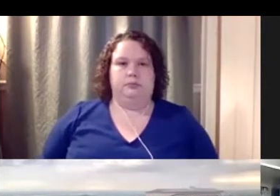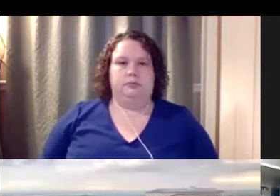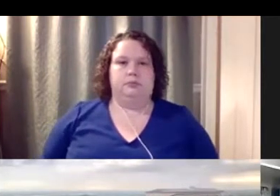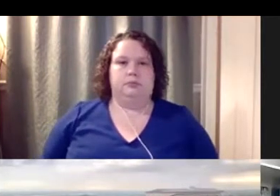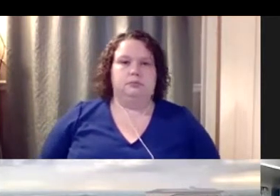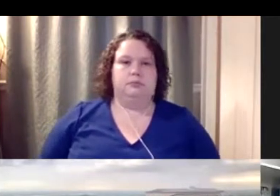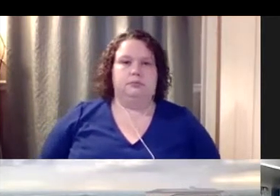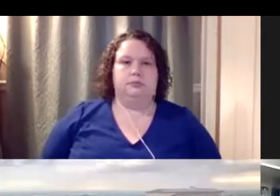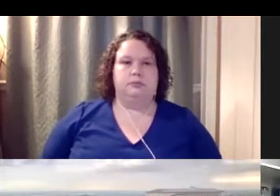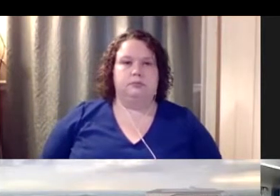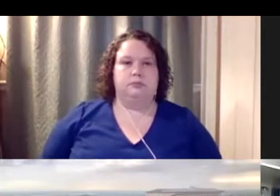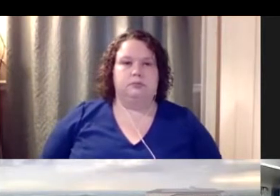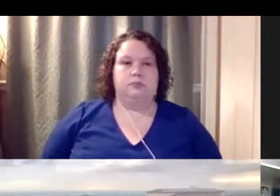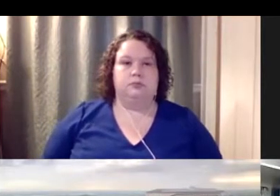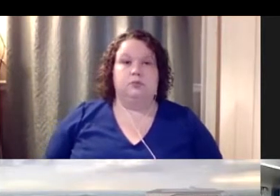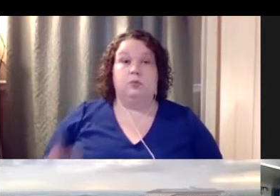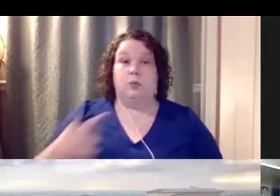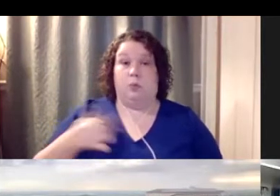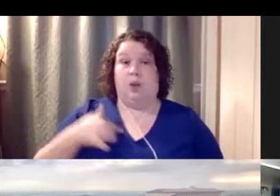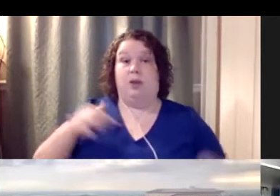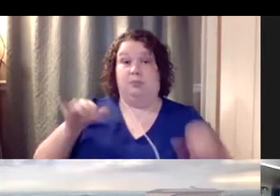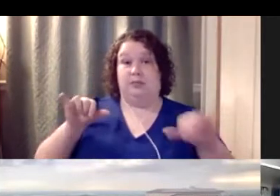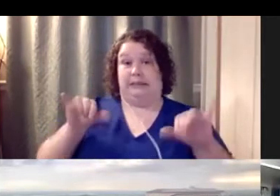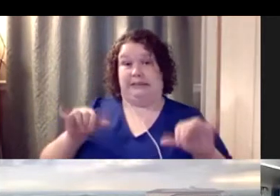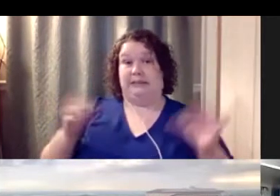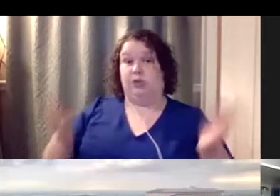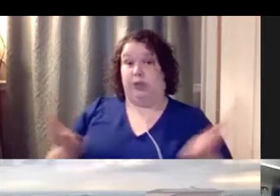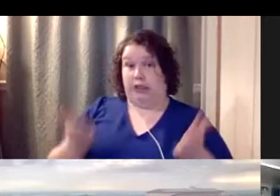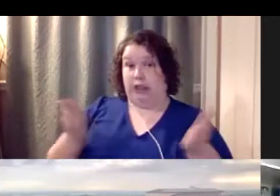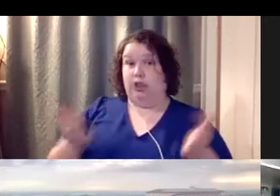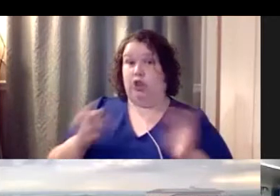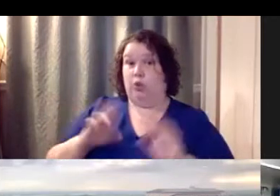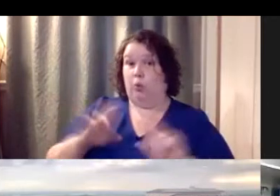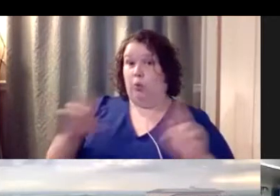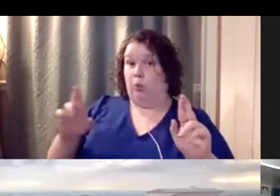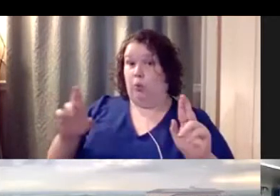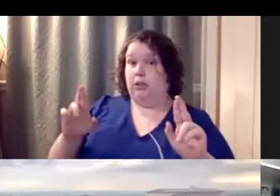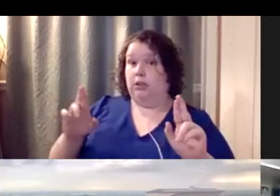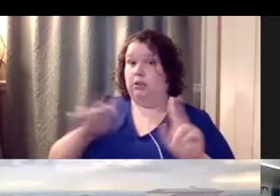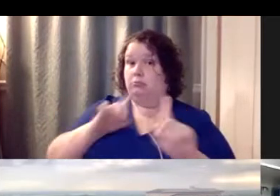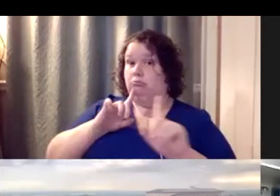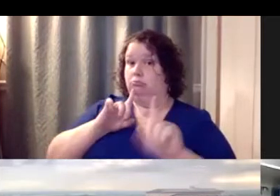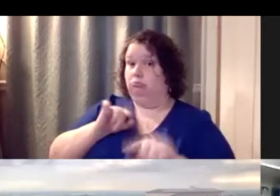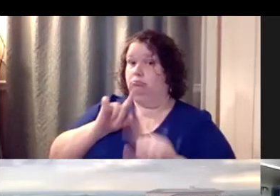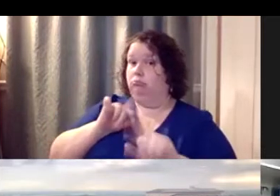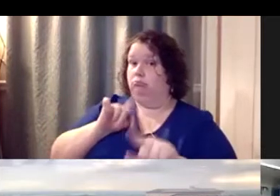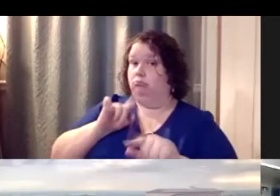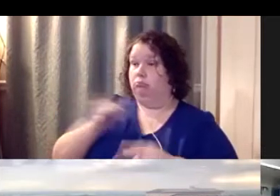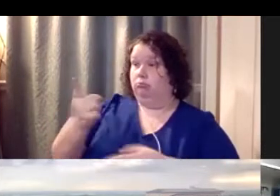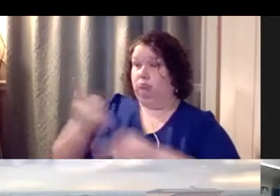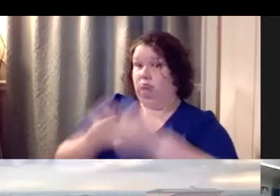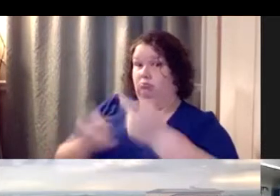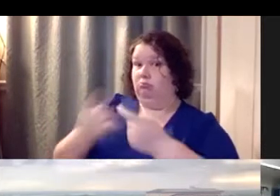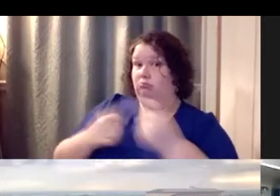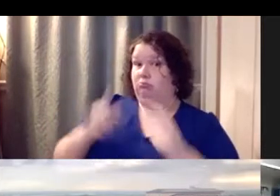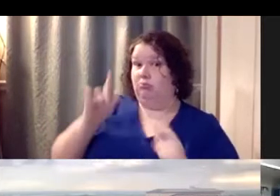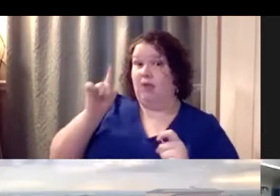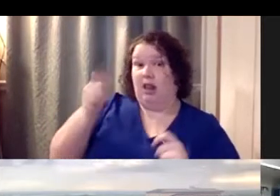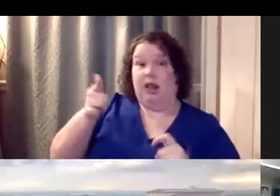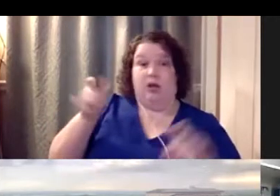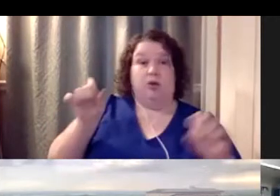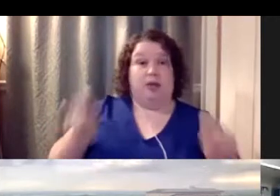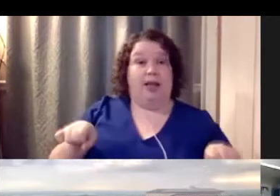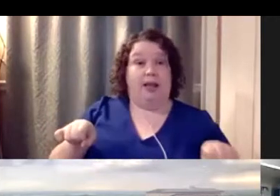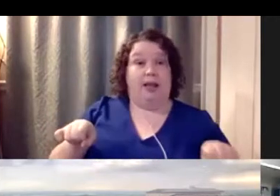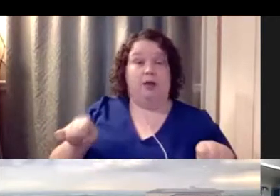I'm going to stick around for a bit, so but I'll be ready to answer any additional questions, or if I need to look up anything